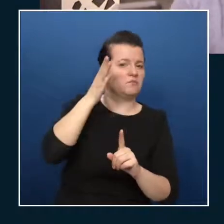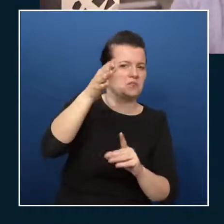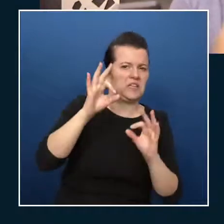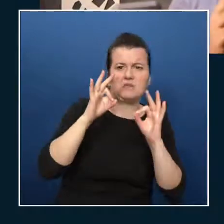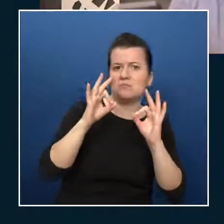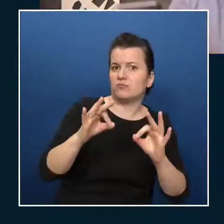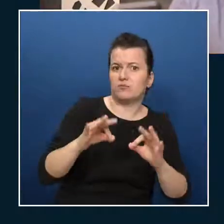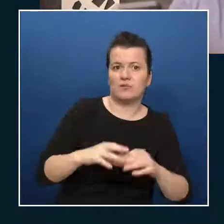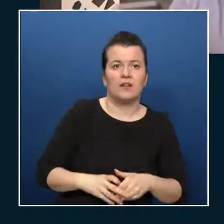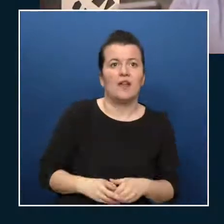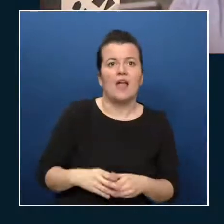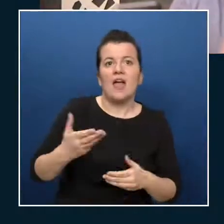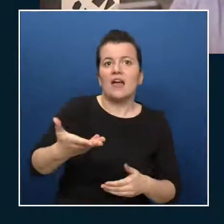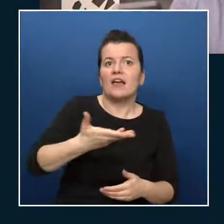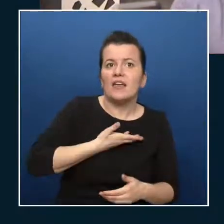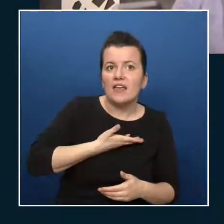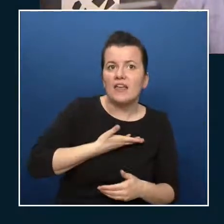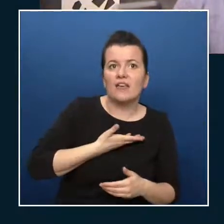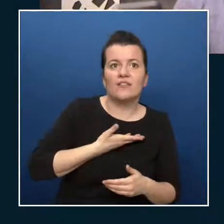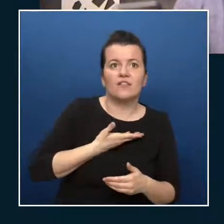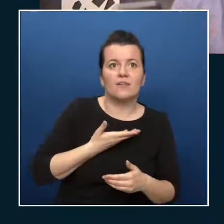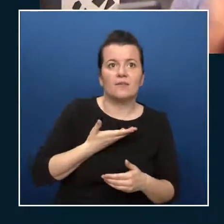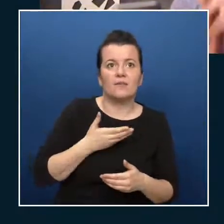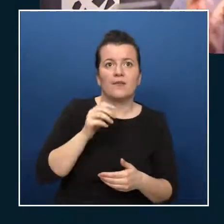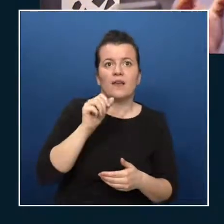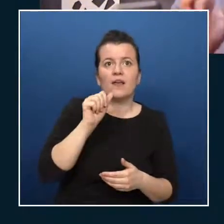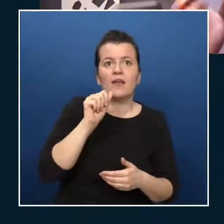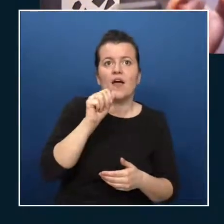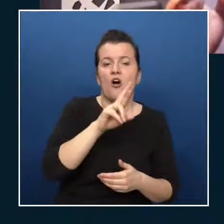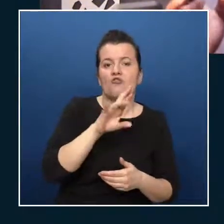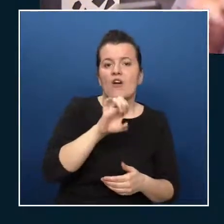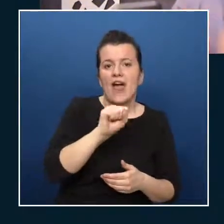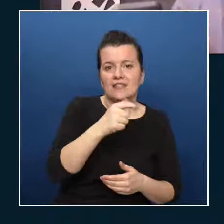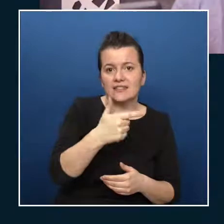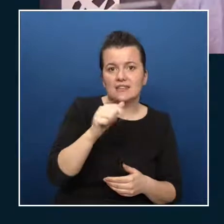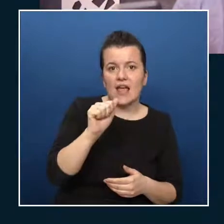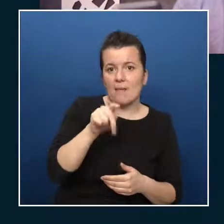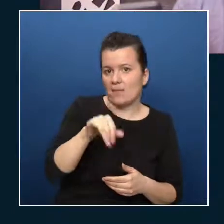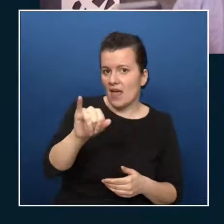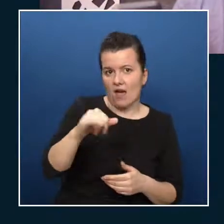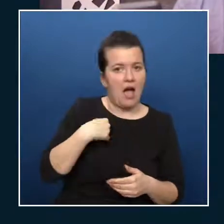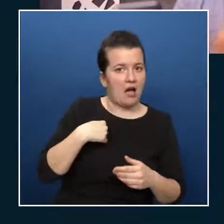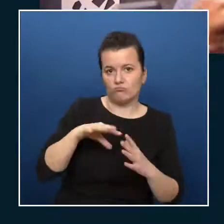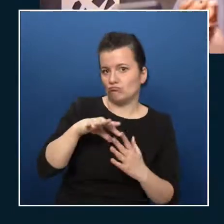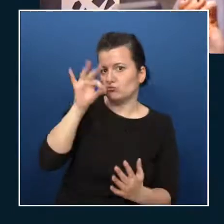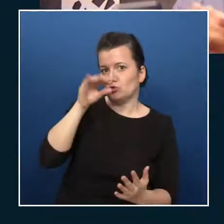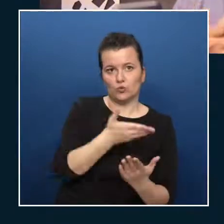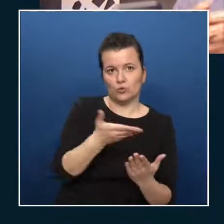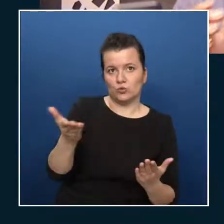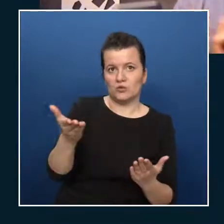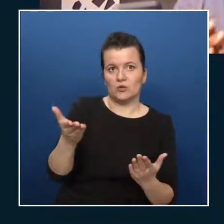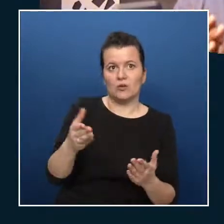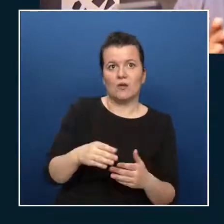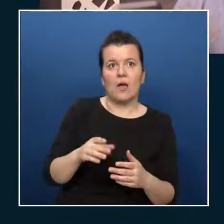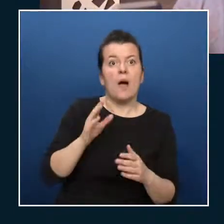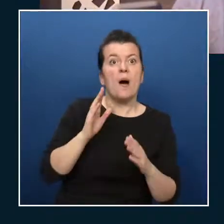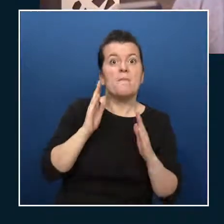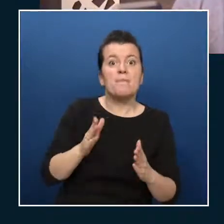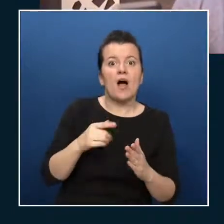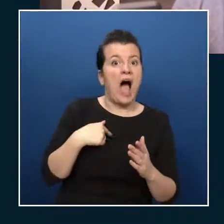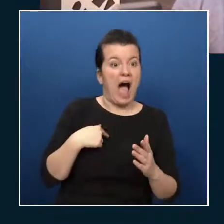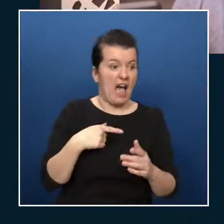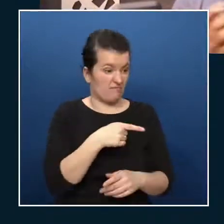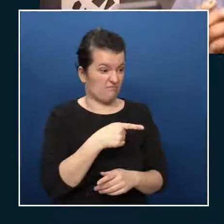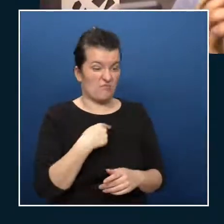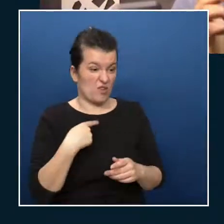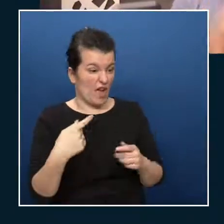give you a GraphQL API or a REST API, again, your choice, so that you don't have to install things you don't need.